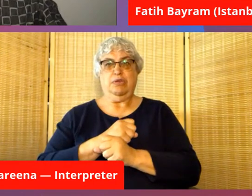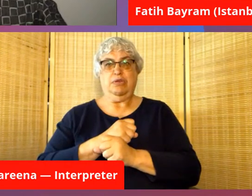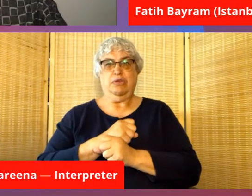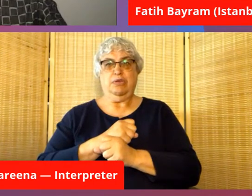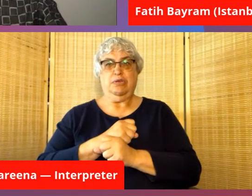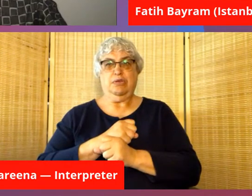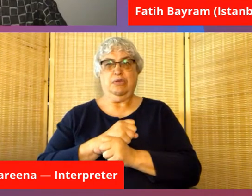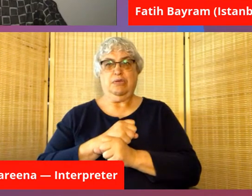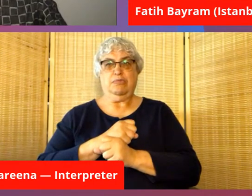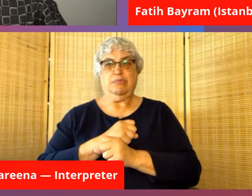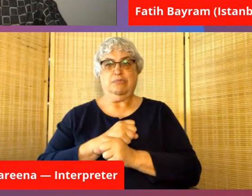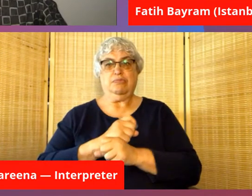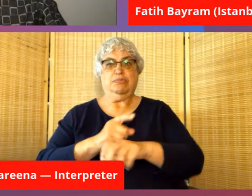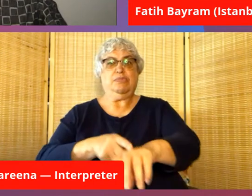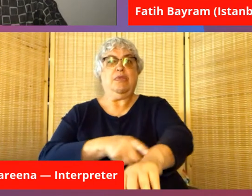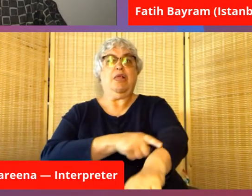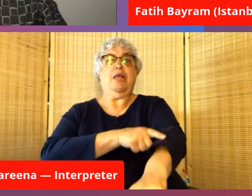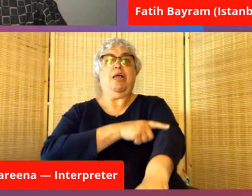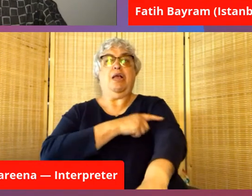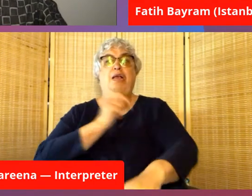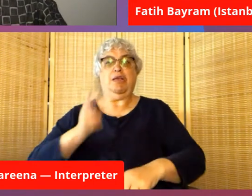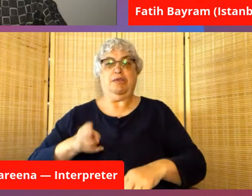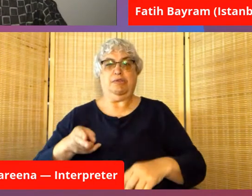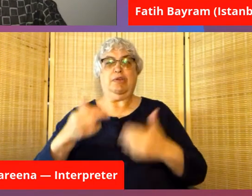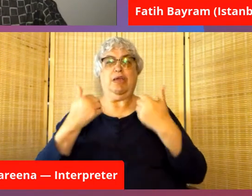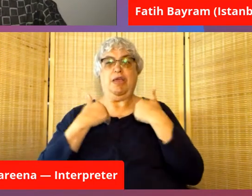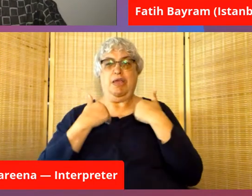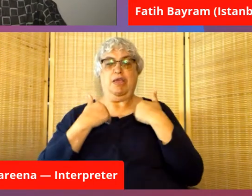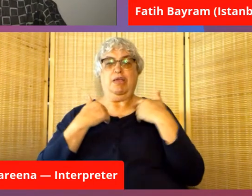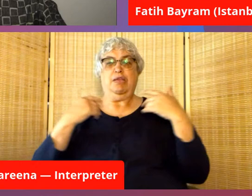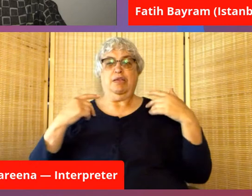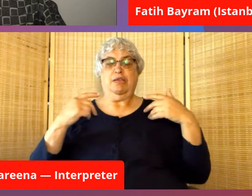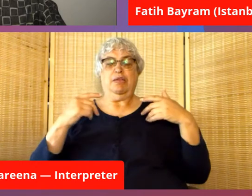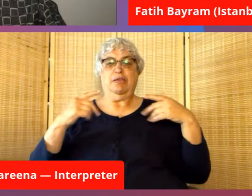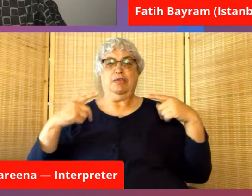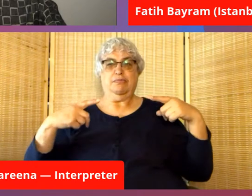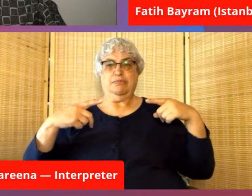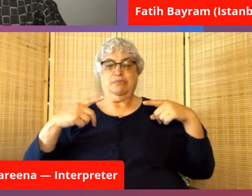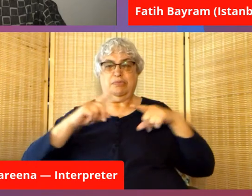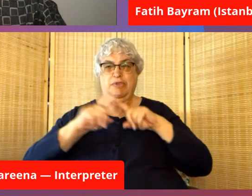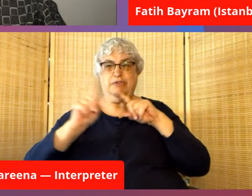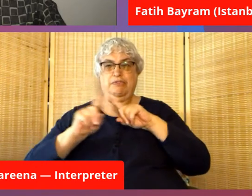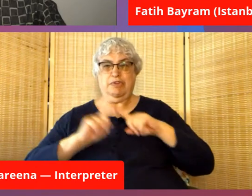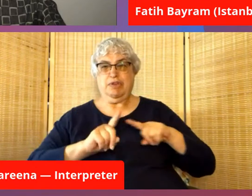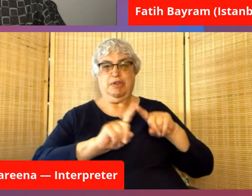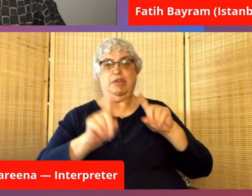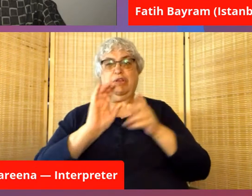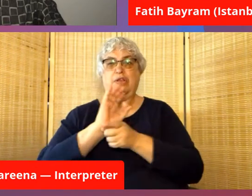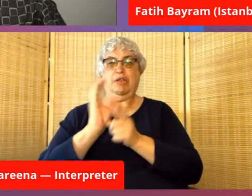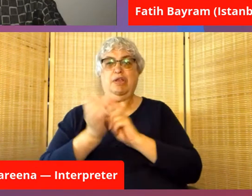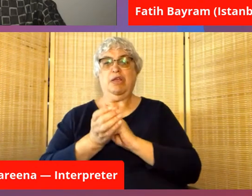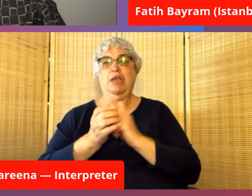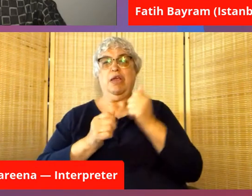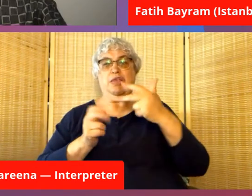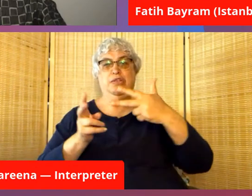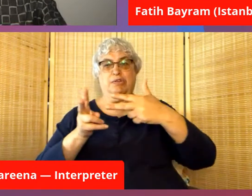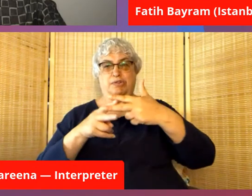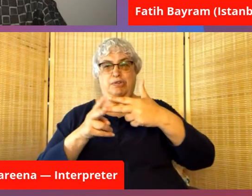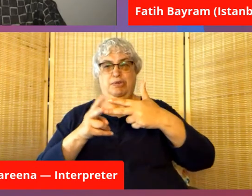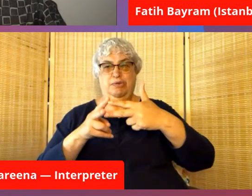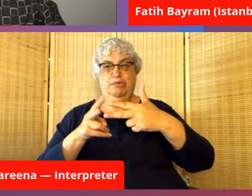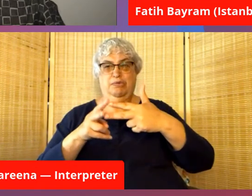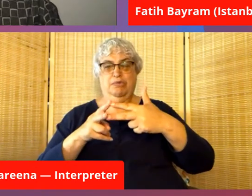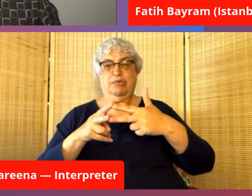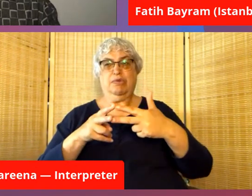has a long history and contains a large scale of intercultural elements in it. Aslihan and Ertuğrul are experts